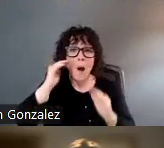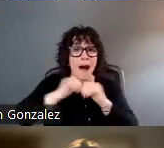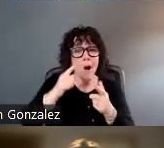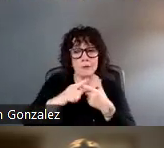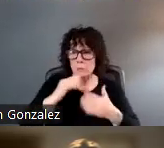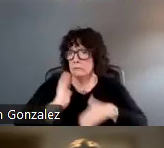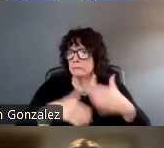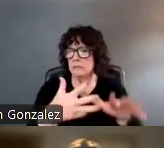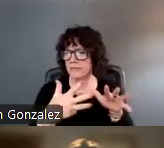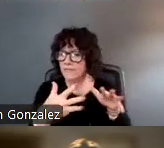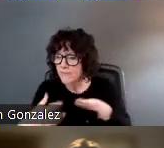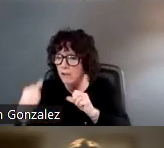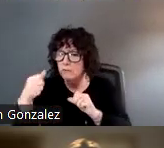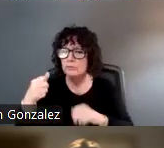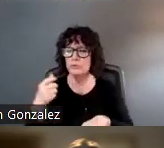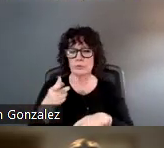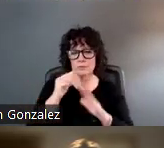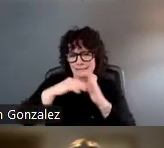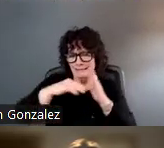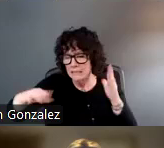own. A lot of these companies charge up